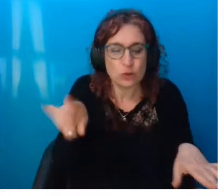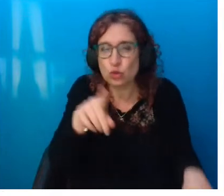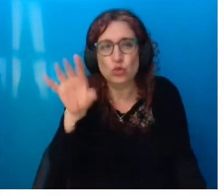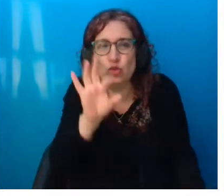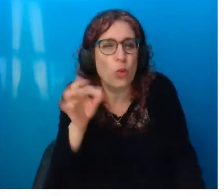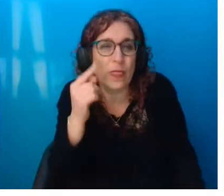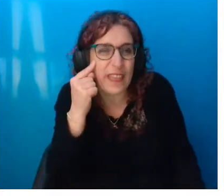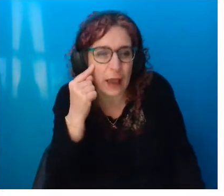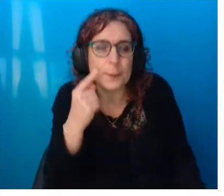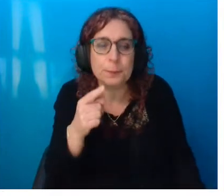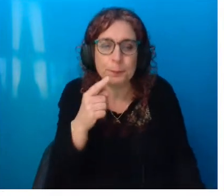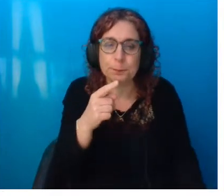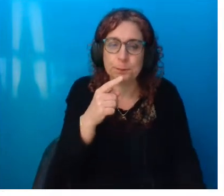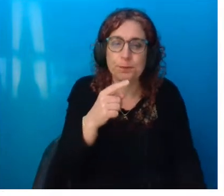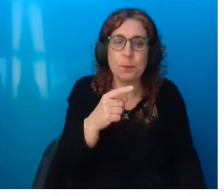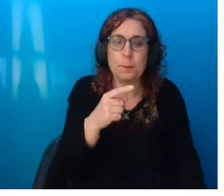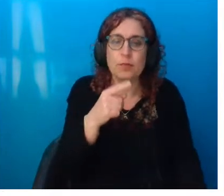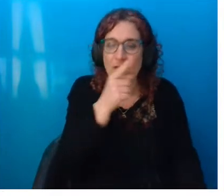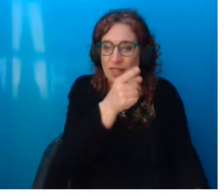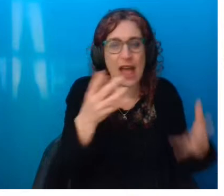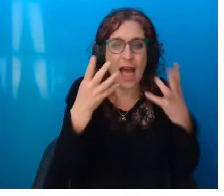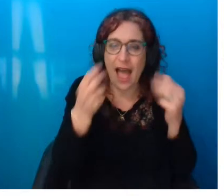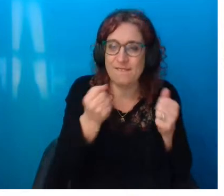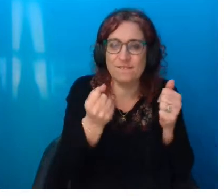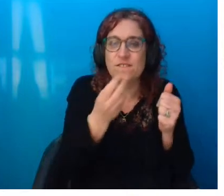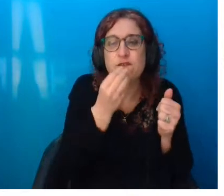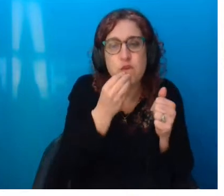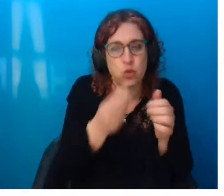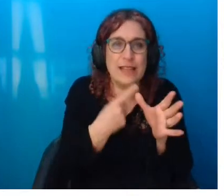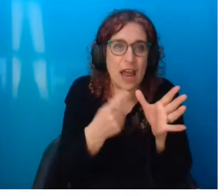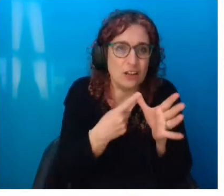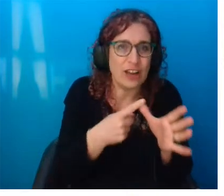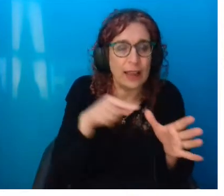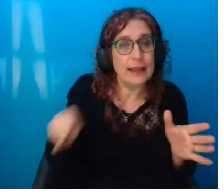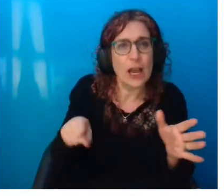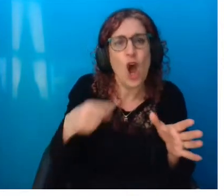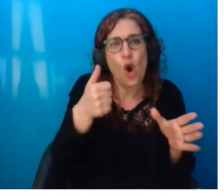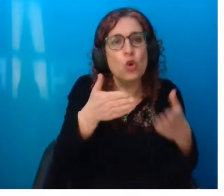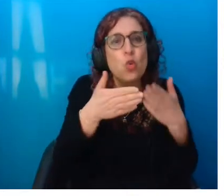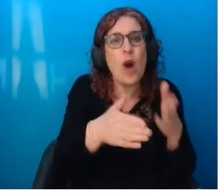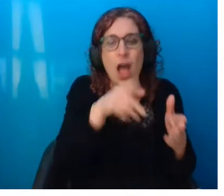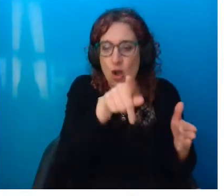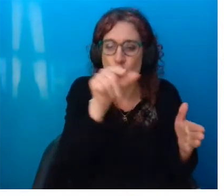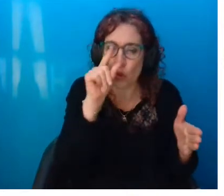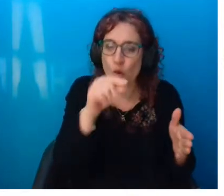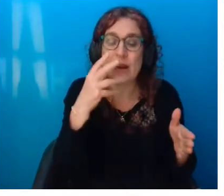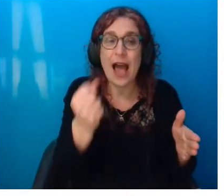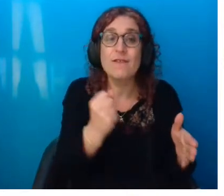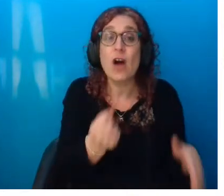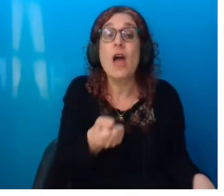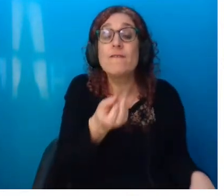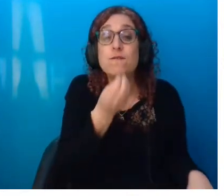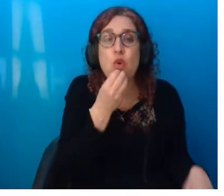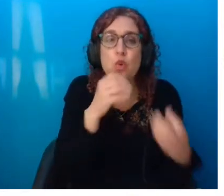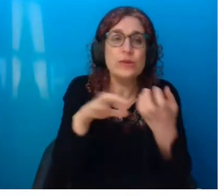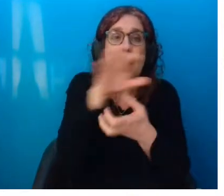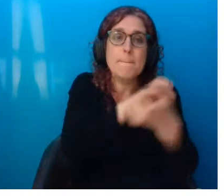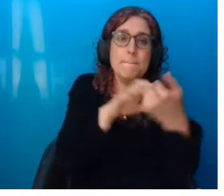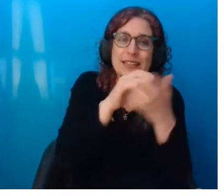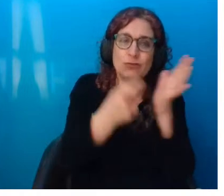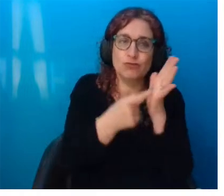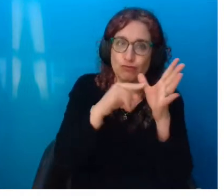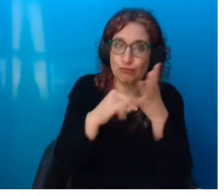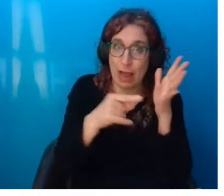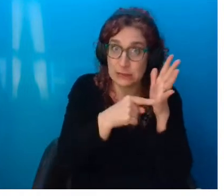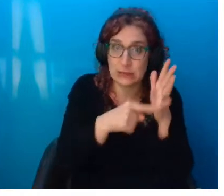very non-specific symptoms, if they're convinced they've got food allergy, one simple thing is to do a food mix RAST. It covers the 6 main common foods.